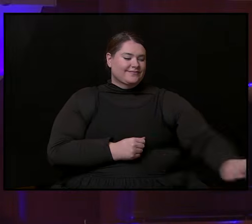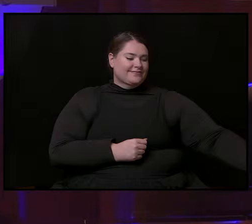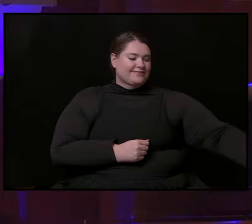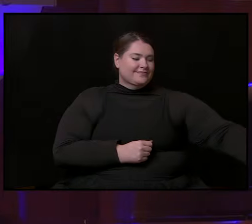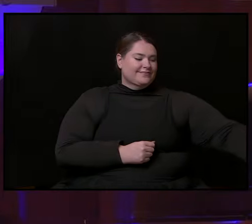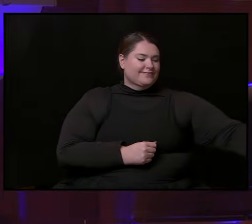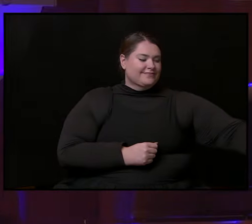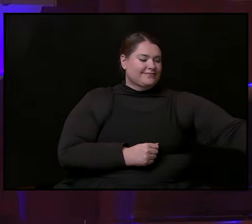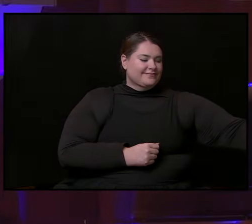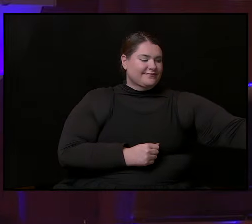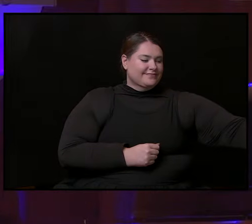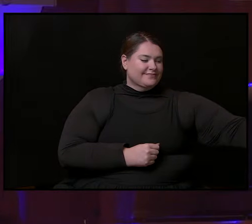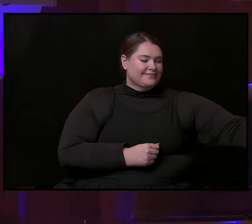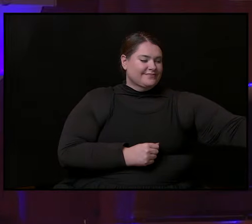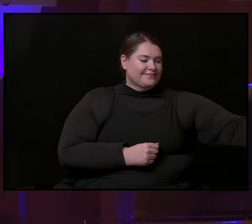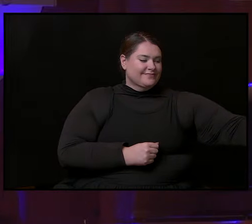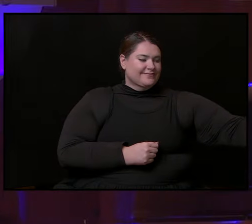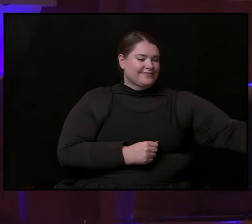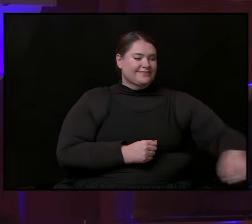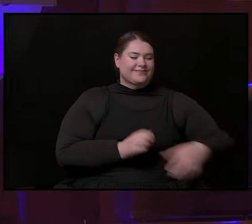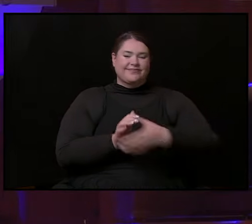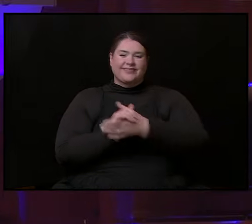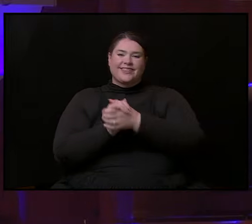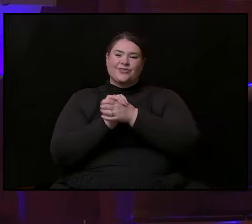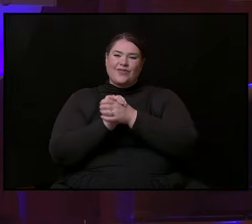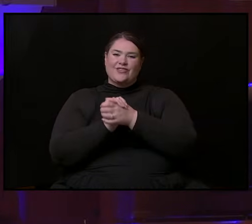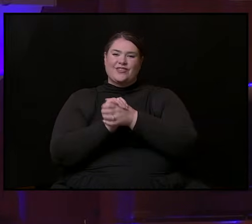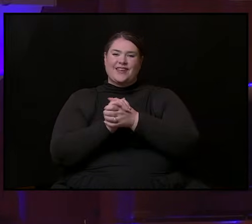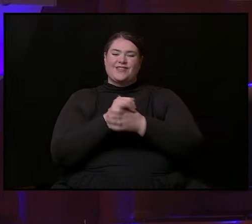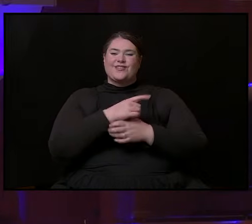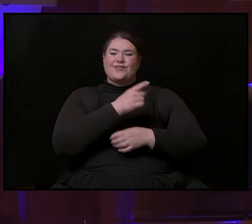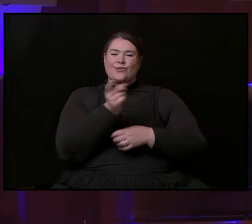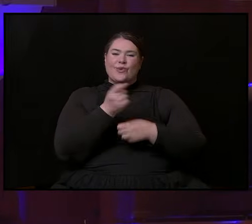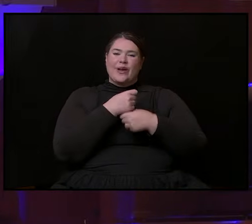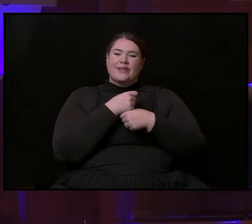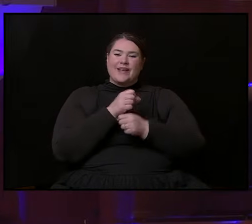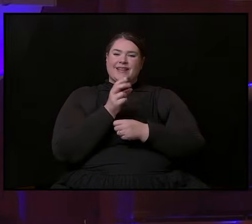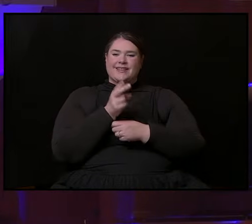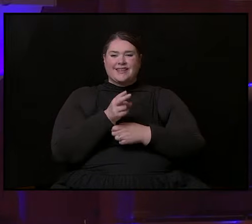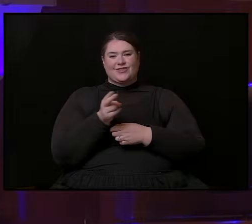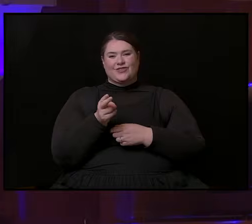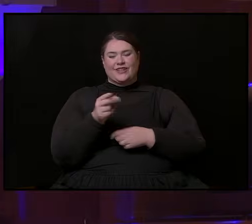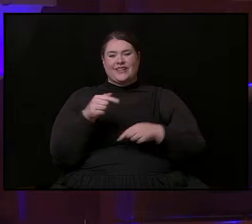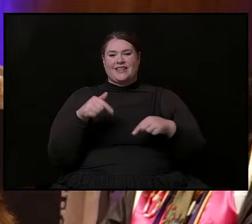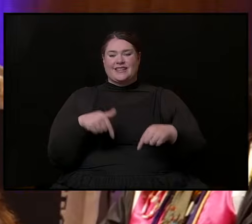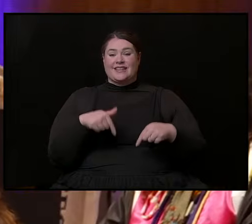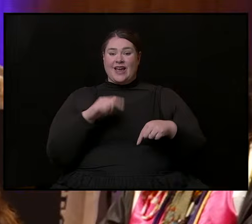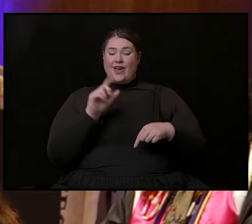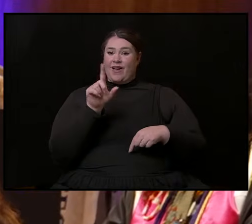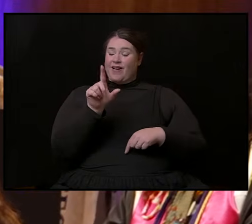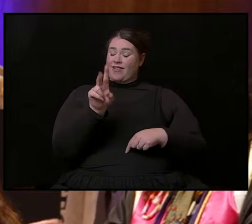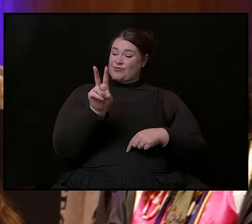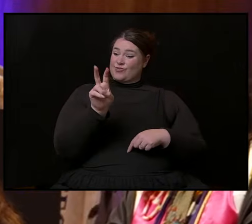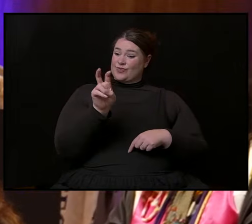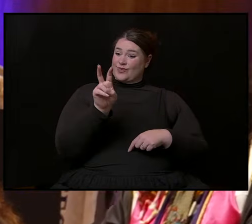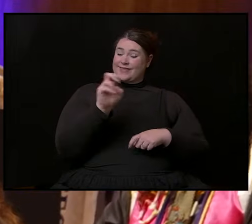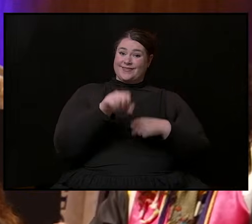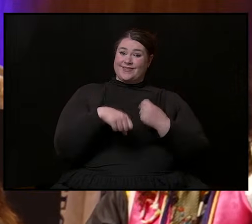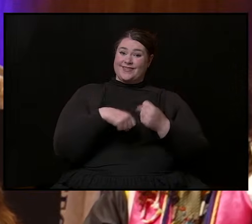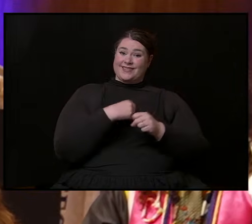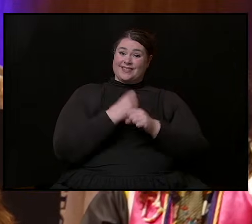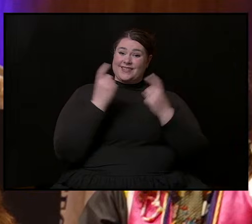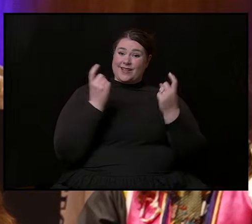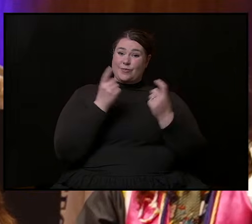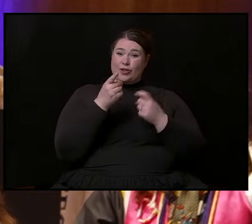So congratulations are in order. You are making history. In this, our bicentennial year, you joined